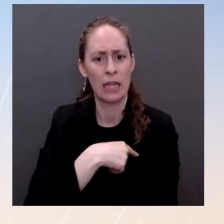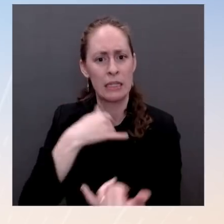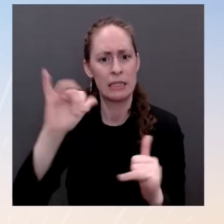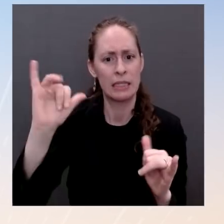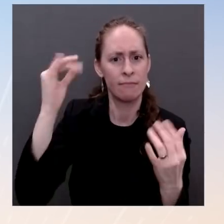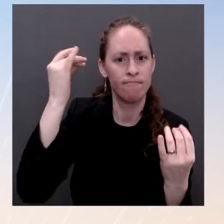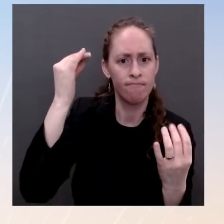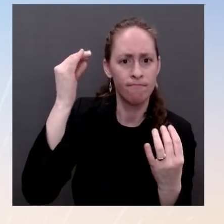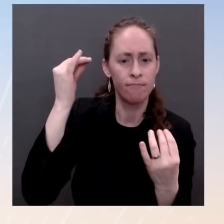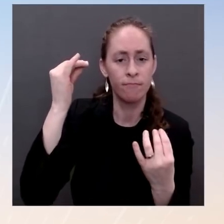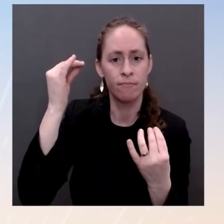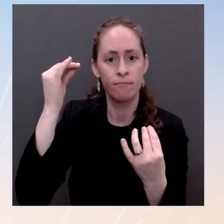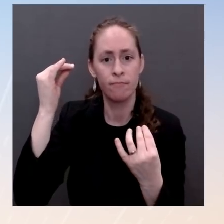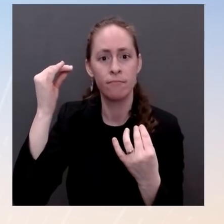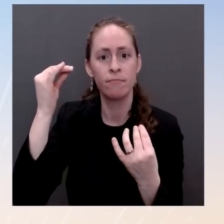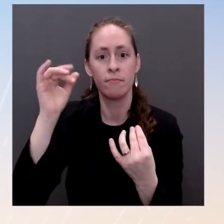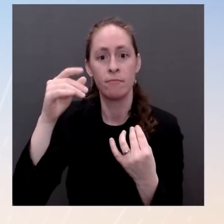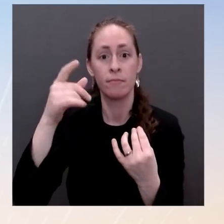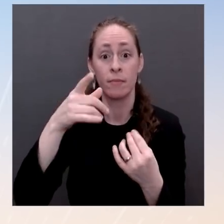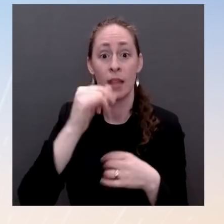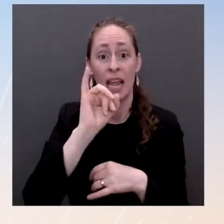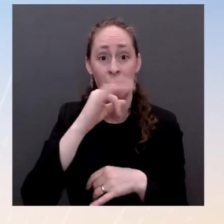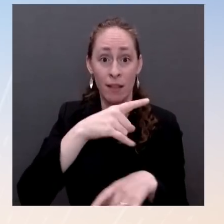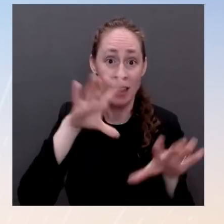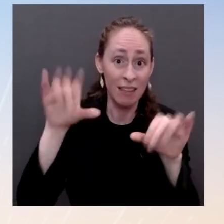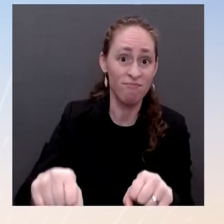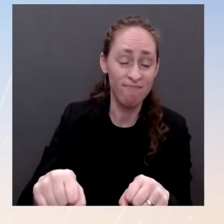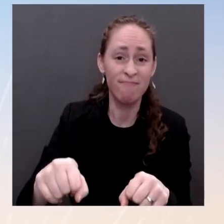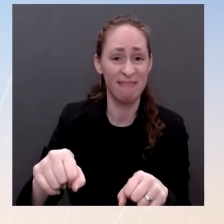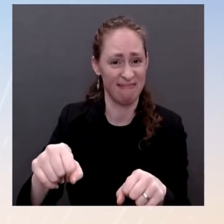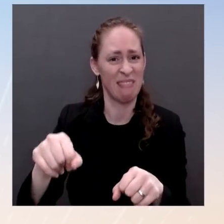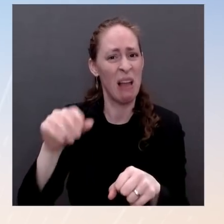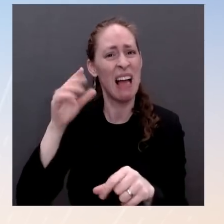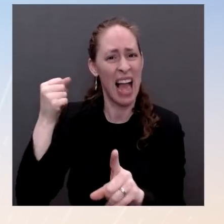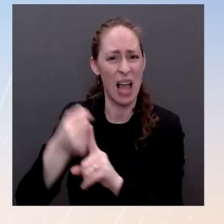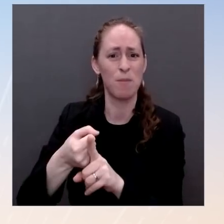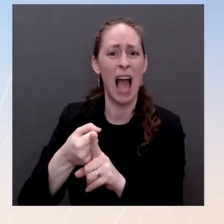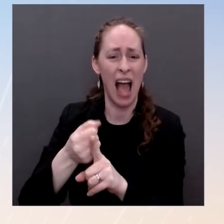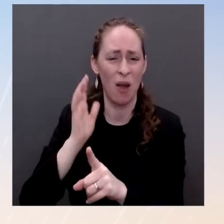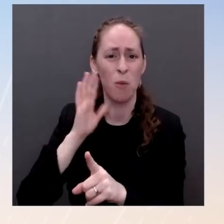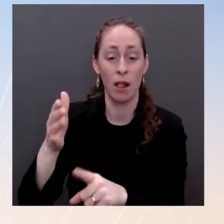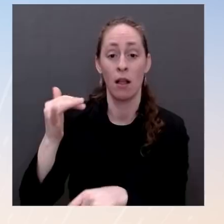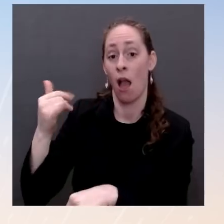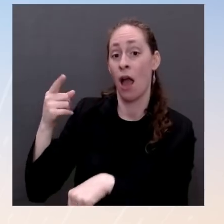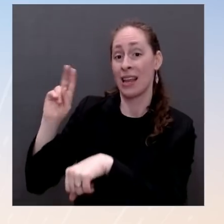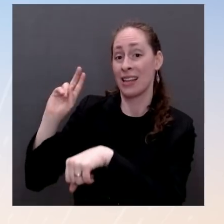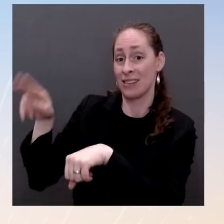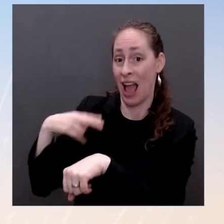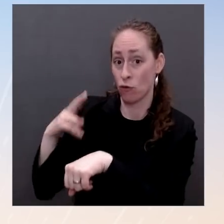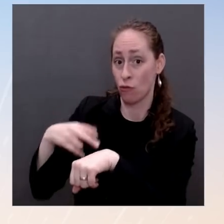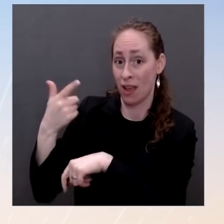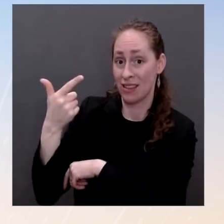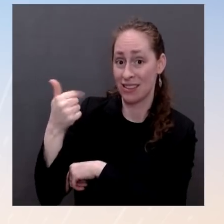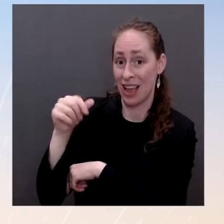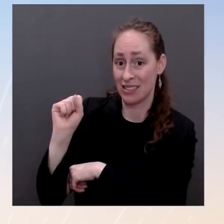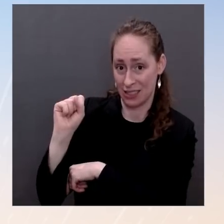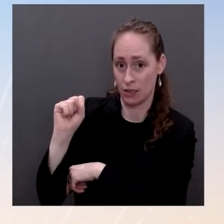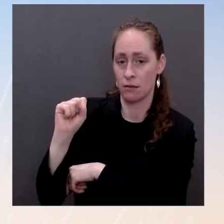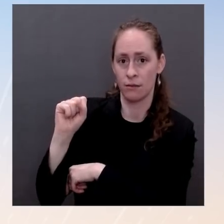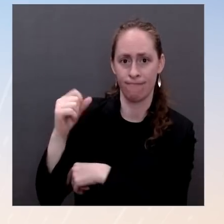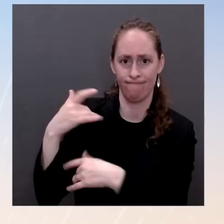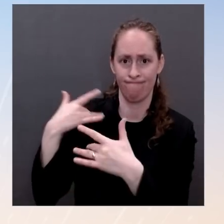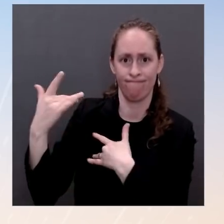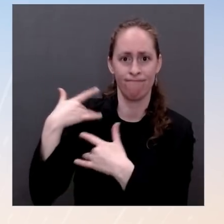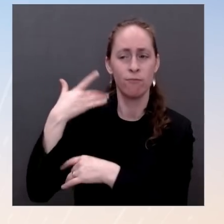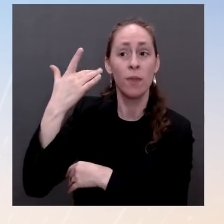a difference between natural gas shortages and the impact on home heating, which is largely a regional issue. But we have been still in Europe, but we've been